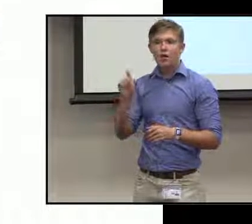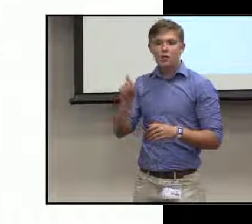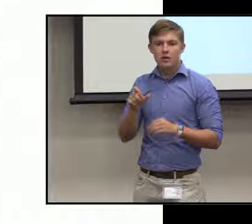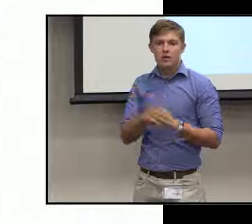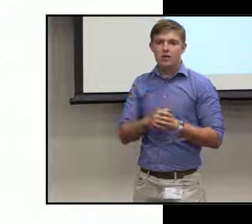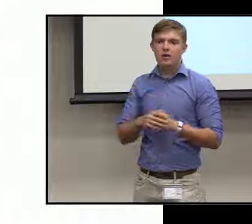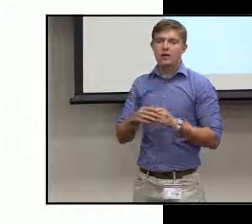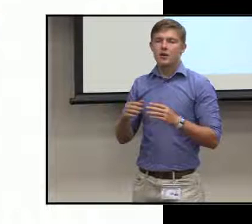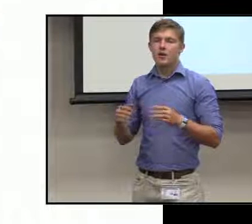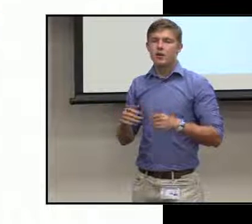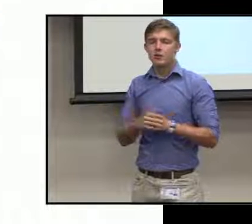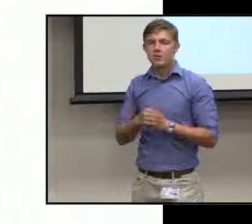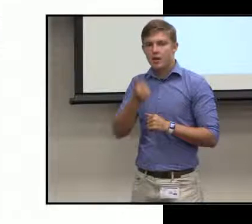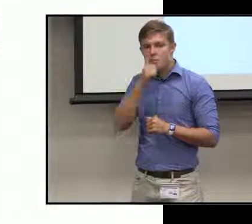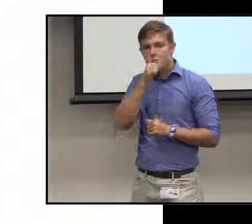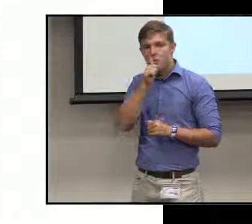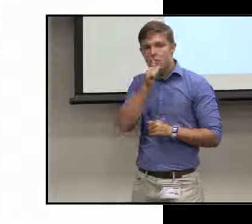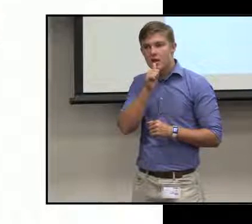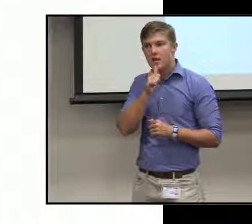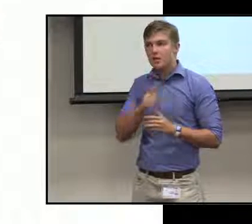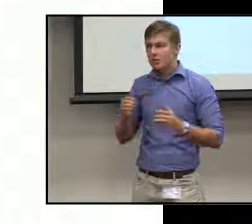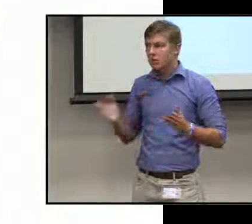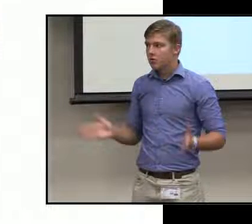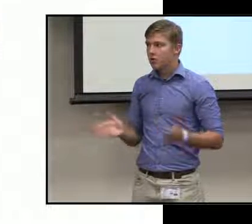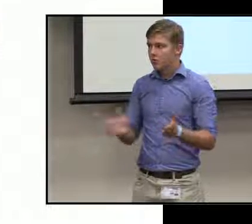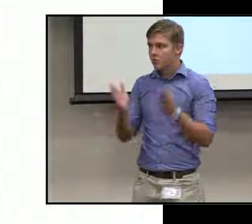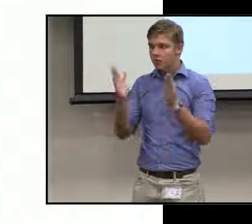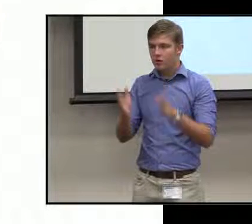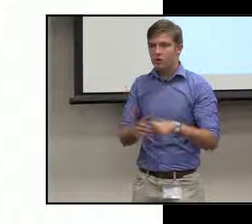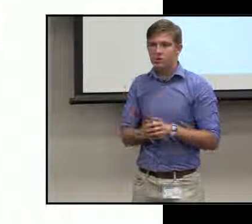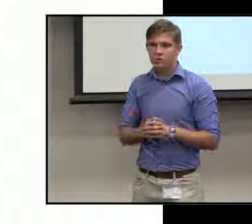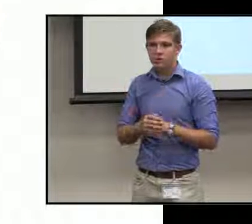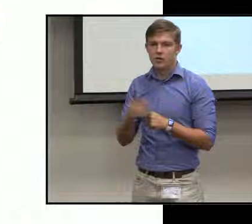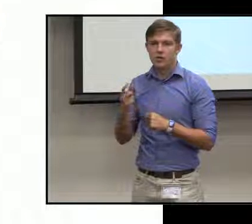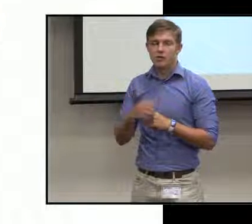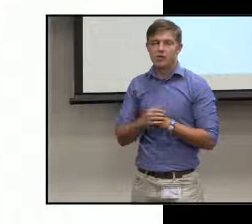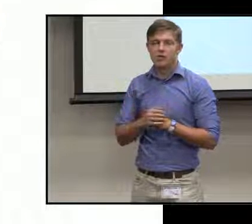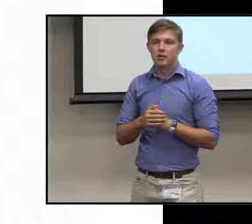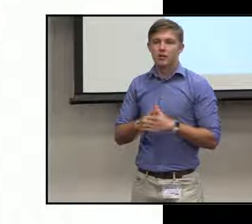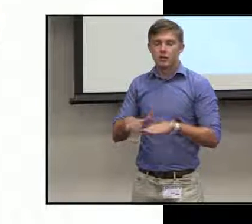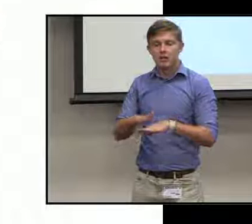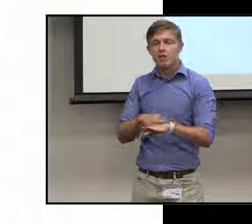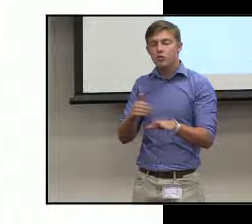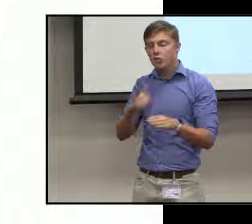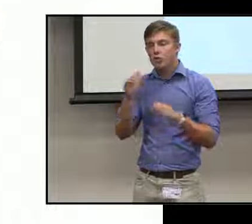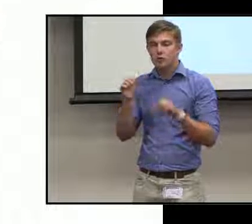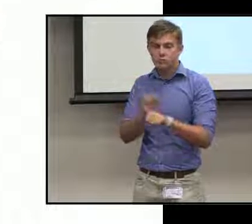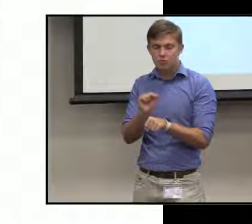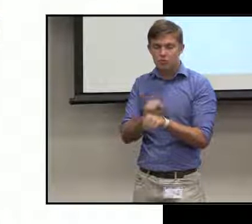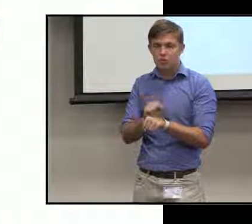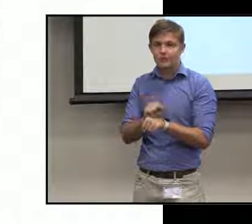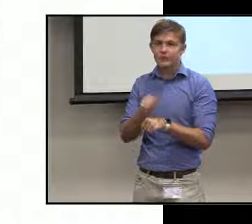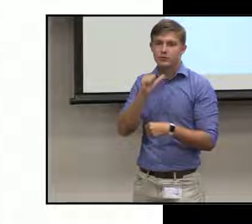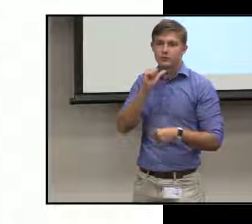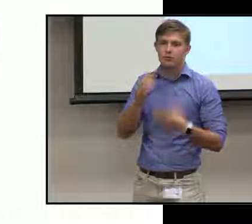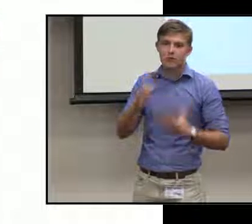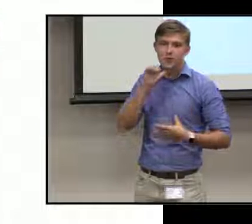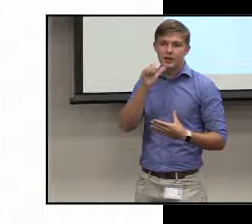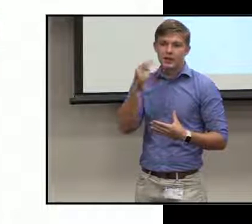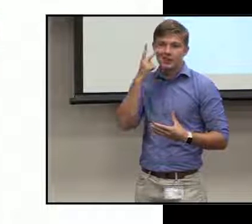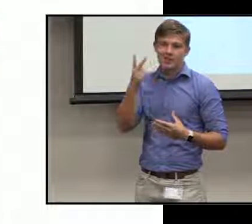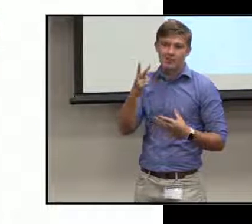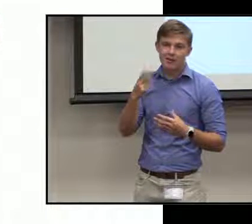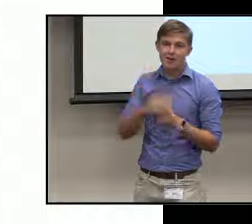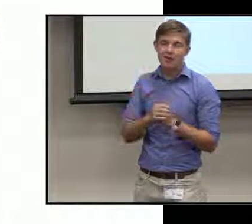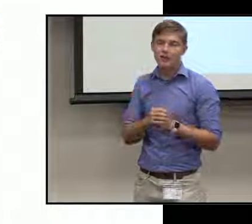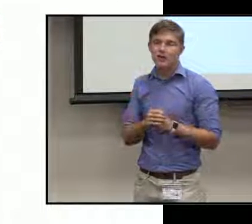need churches that understand what kind of work this is, that it is a slower work, that we may not see the results